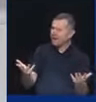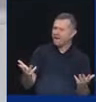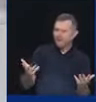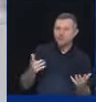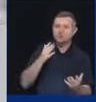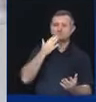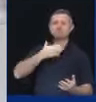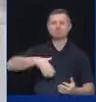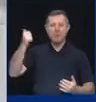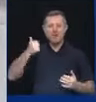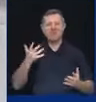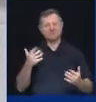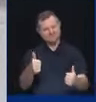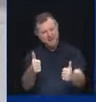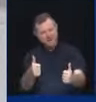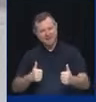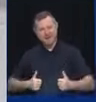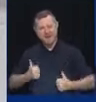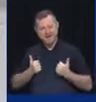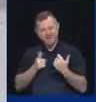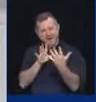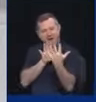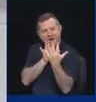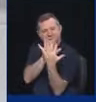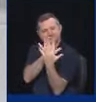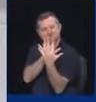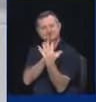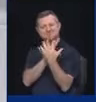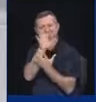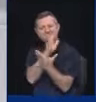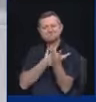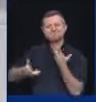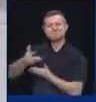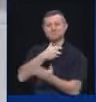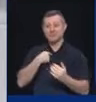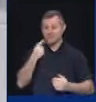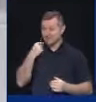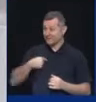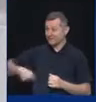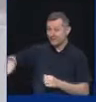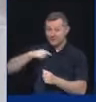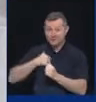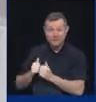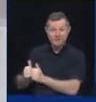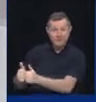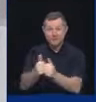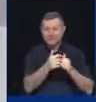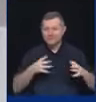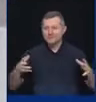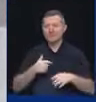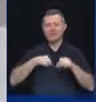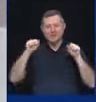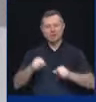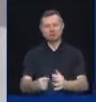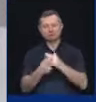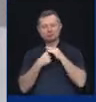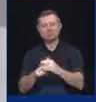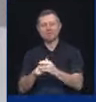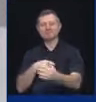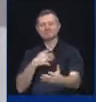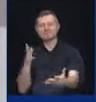person. Only by being together can we truly begin to reopen, reconnect, and